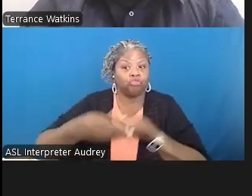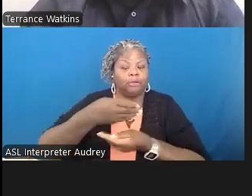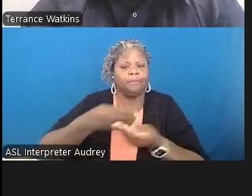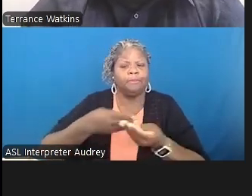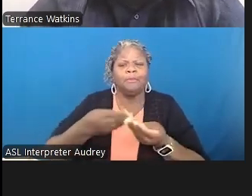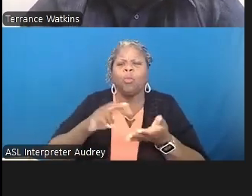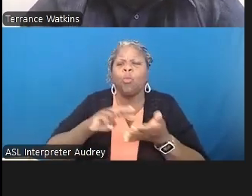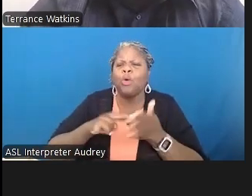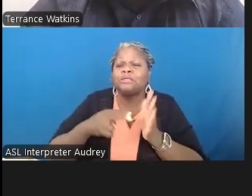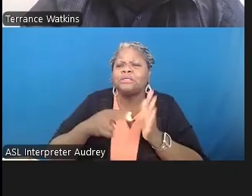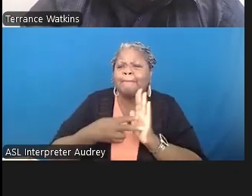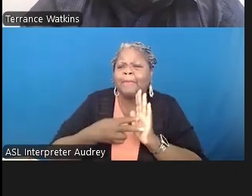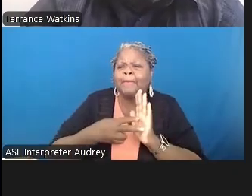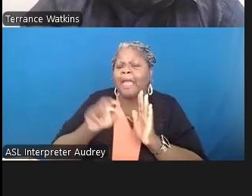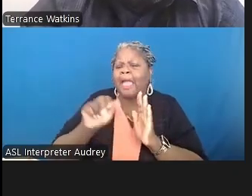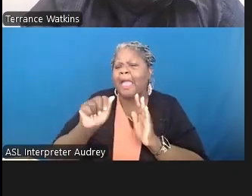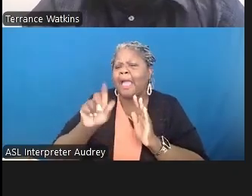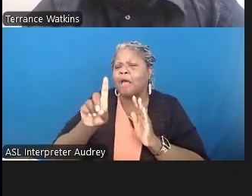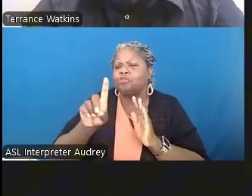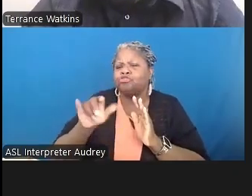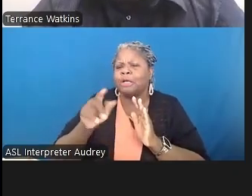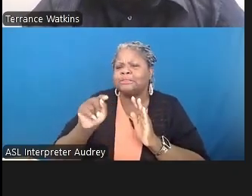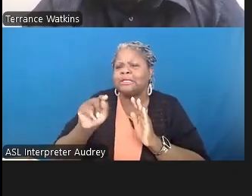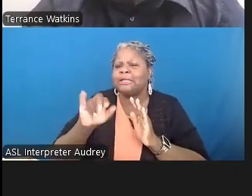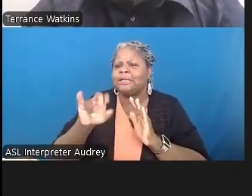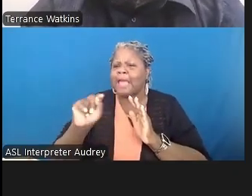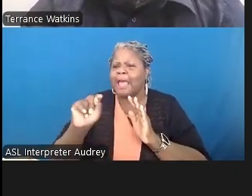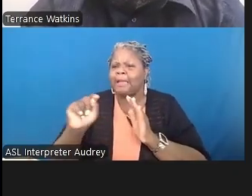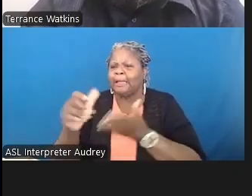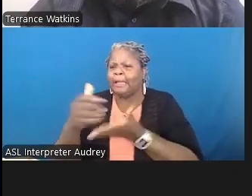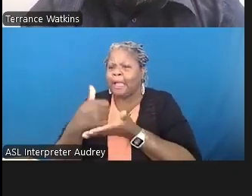income, we all understand that we get a gross pay.